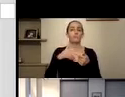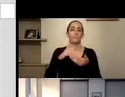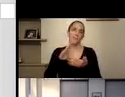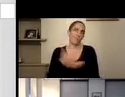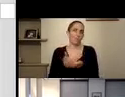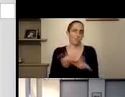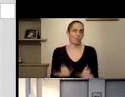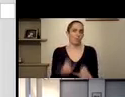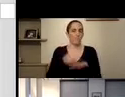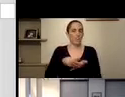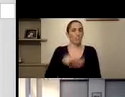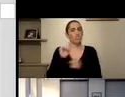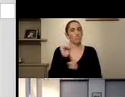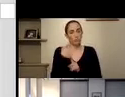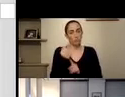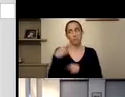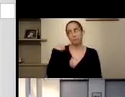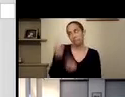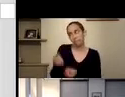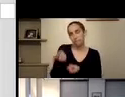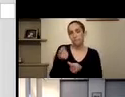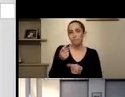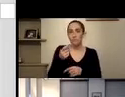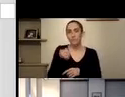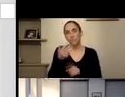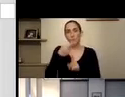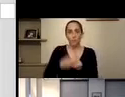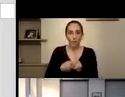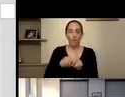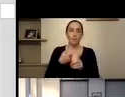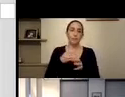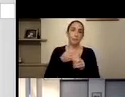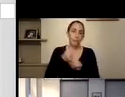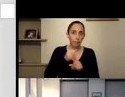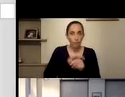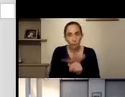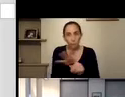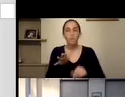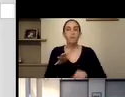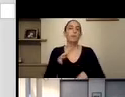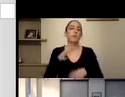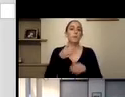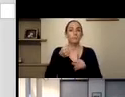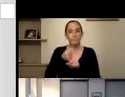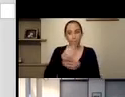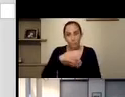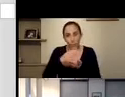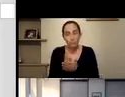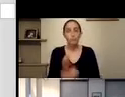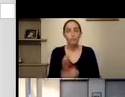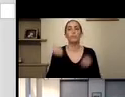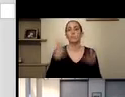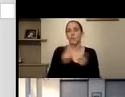certainly a lot with COVID over the last few months. And as you all know, there's been lots of changes.